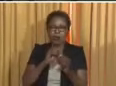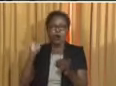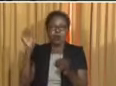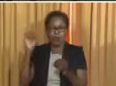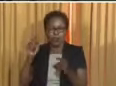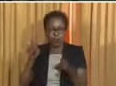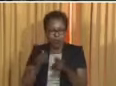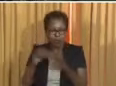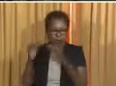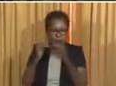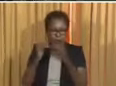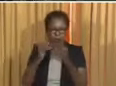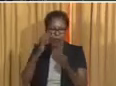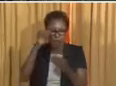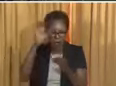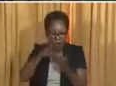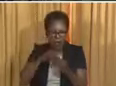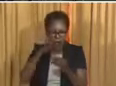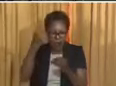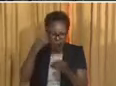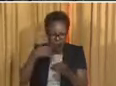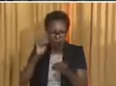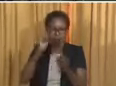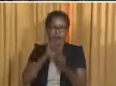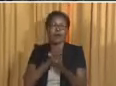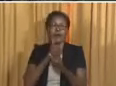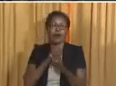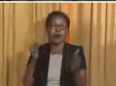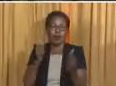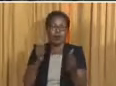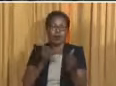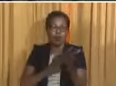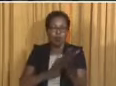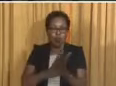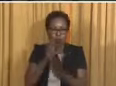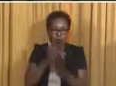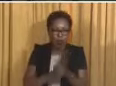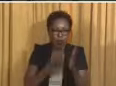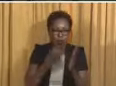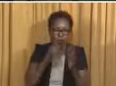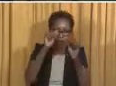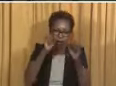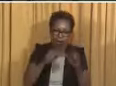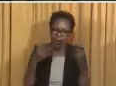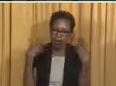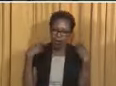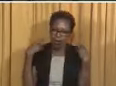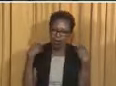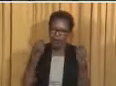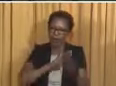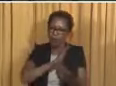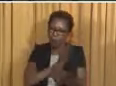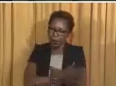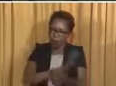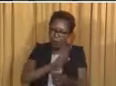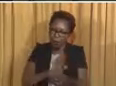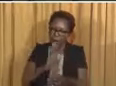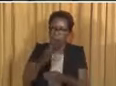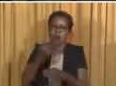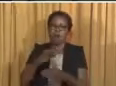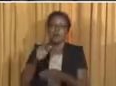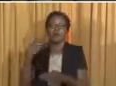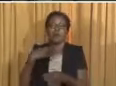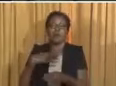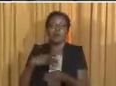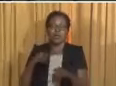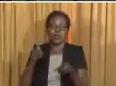elected representative of the people who, under Article 1, can exercise delegated sovereign power of the people. Indeed,